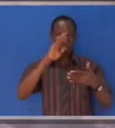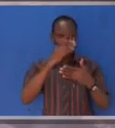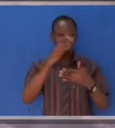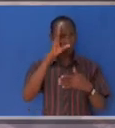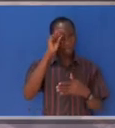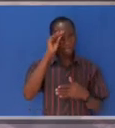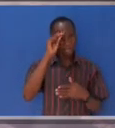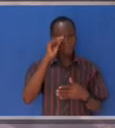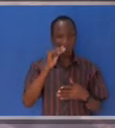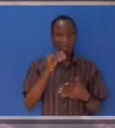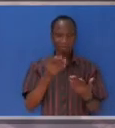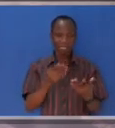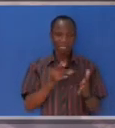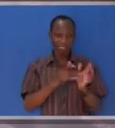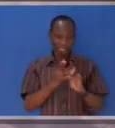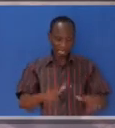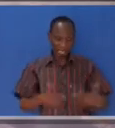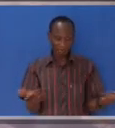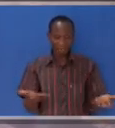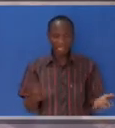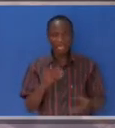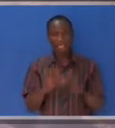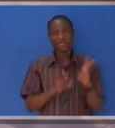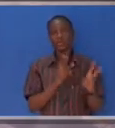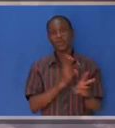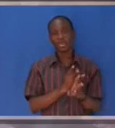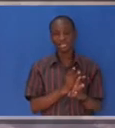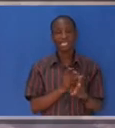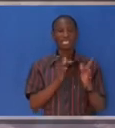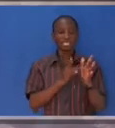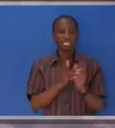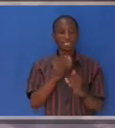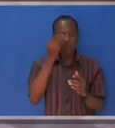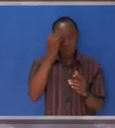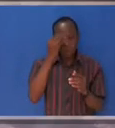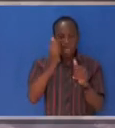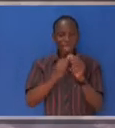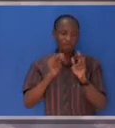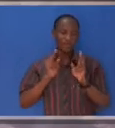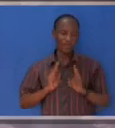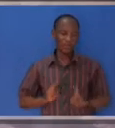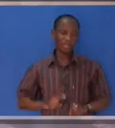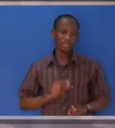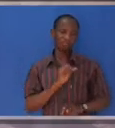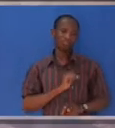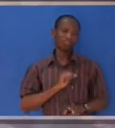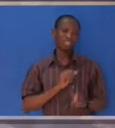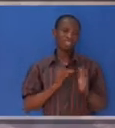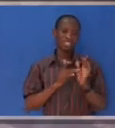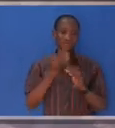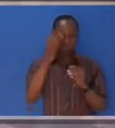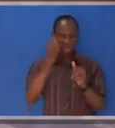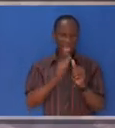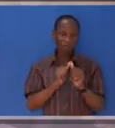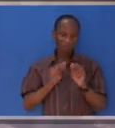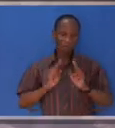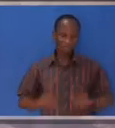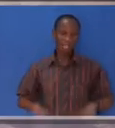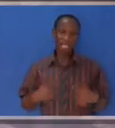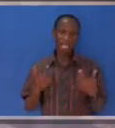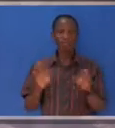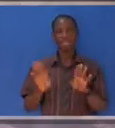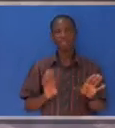He came to live among us, so he knows us. He knows human beings very well. And he